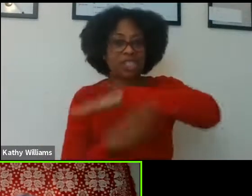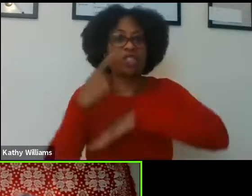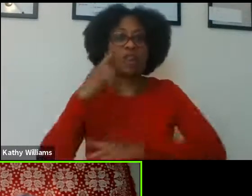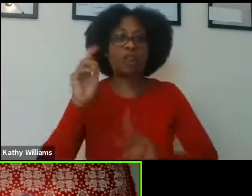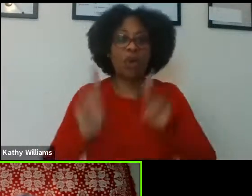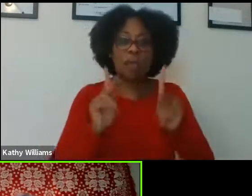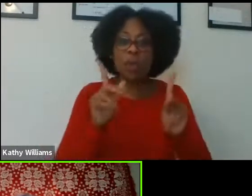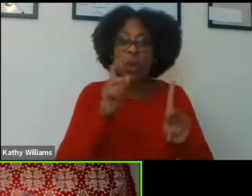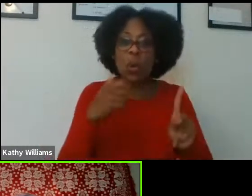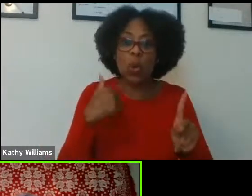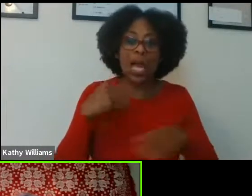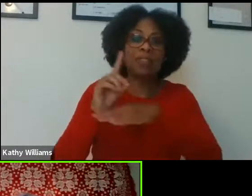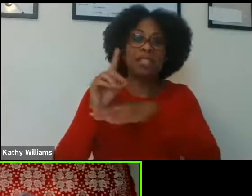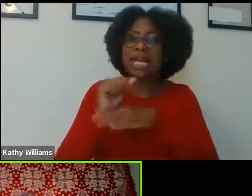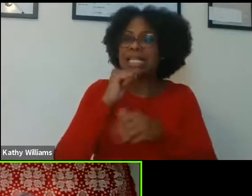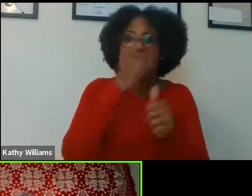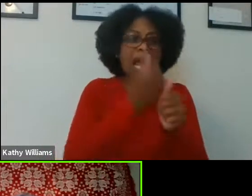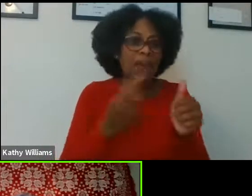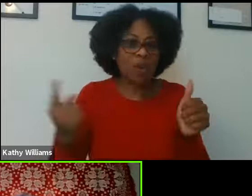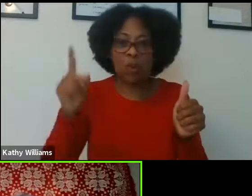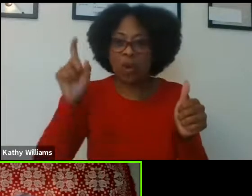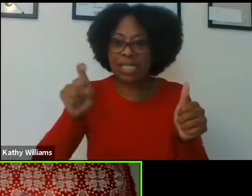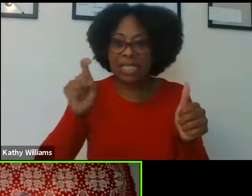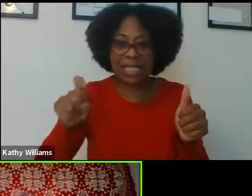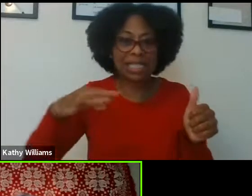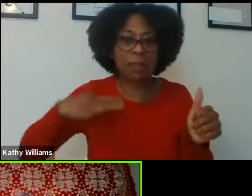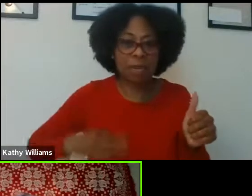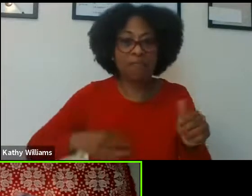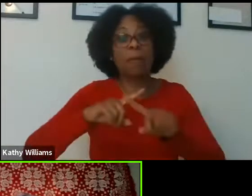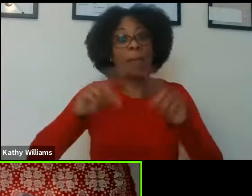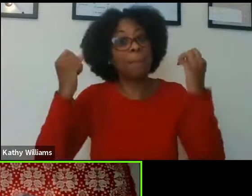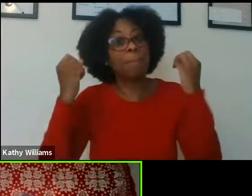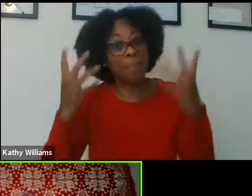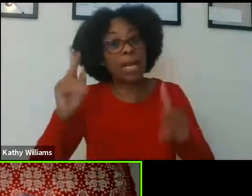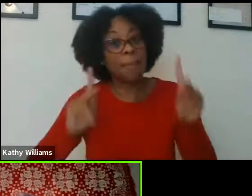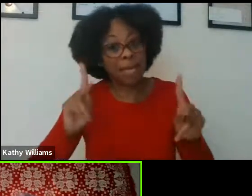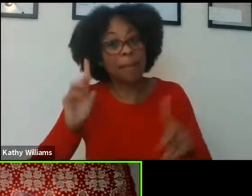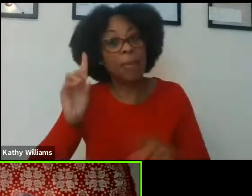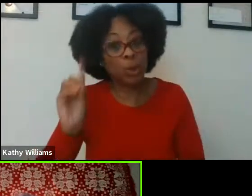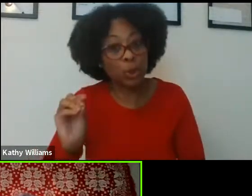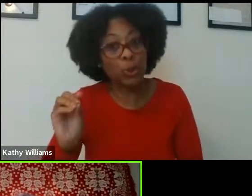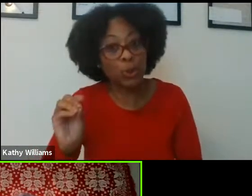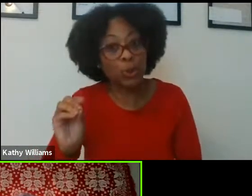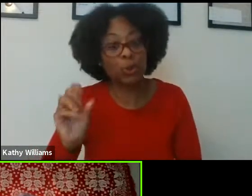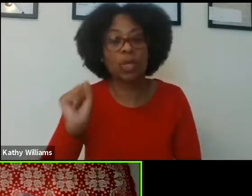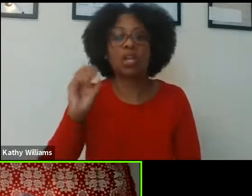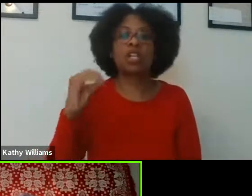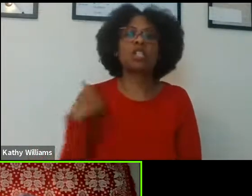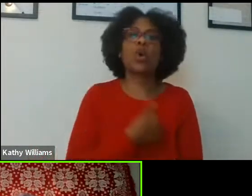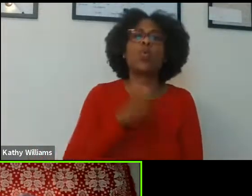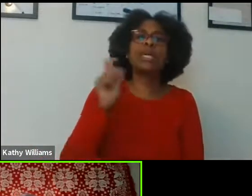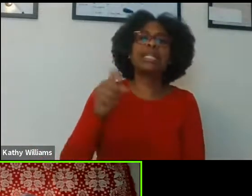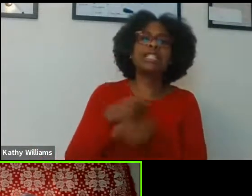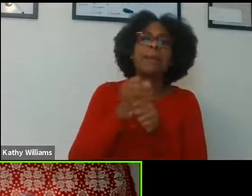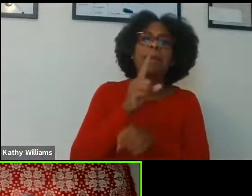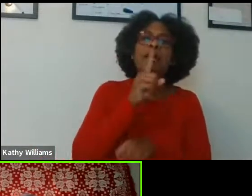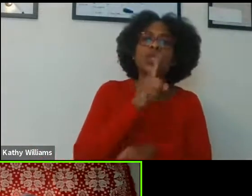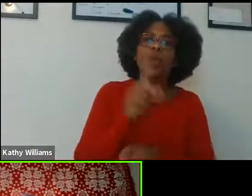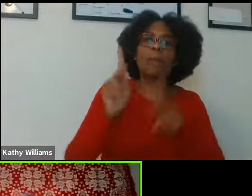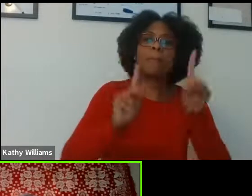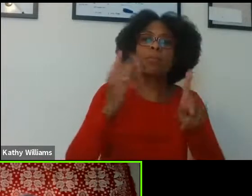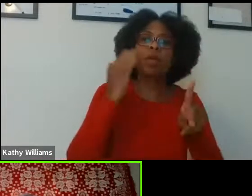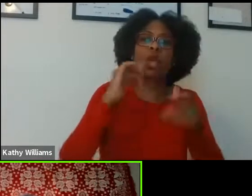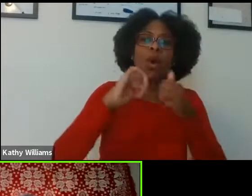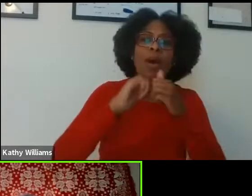have disabilities. Not everyone needs a benefit, but many do. And to that extent, we need to make sure that people know how